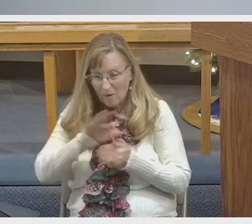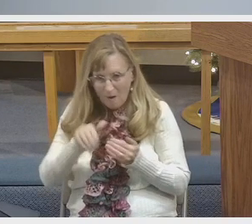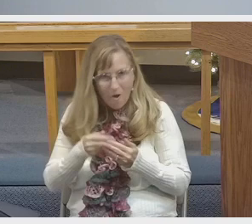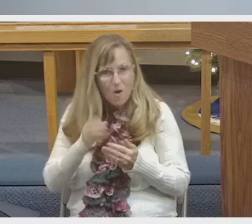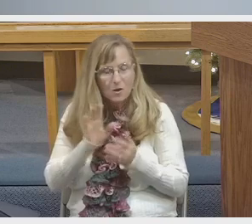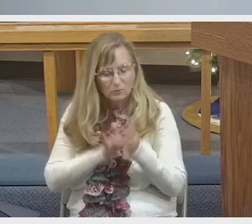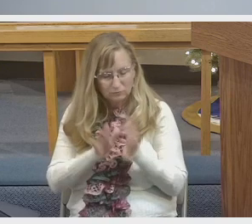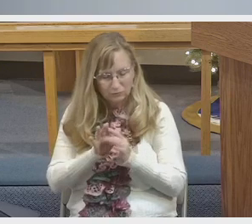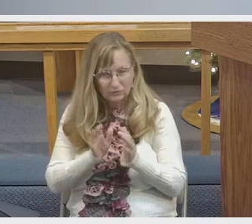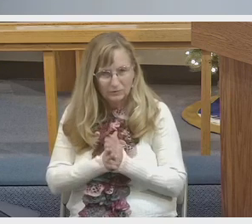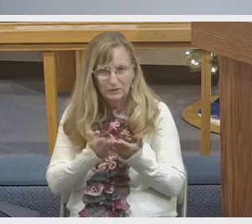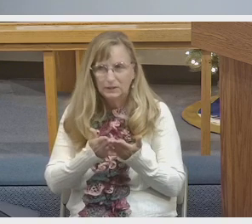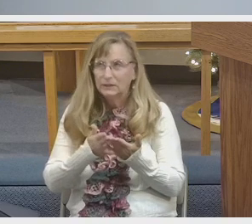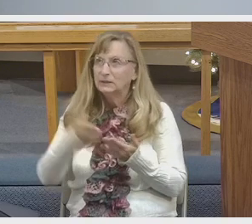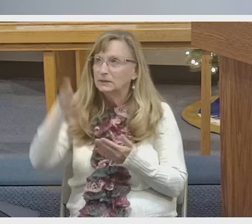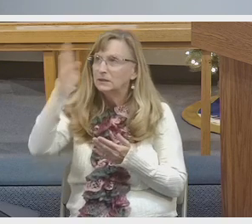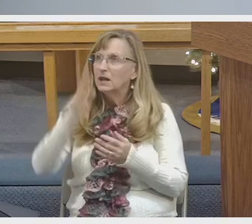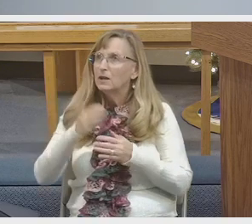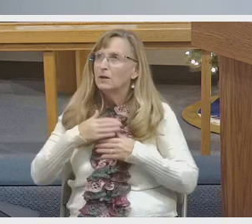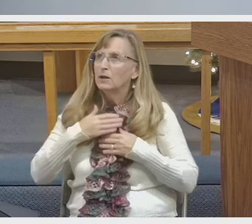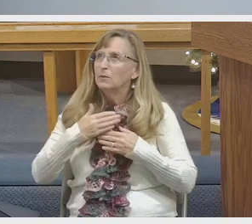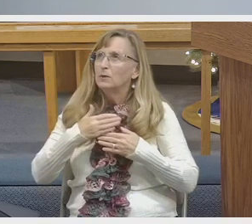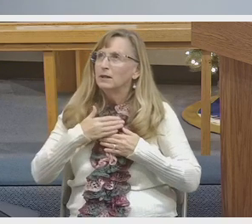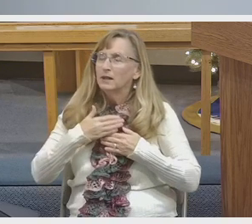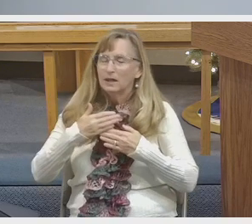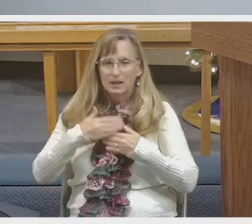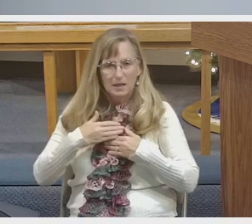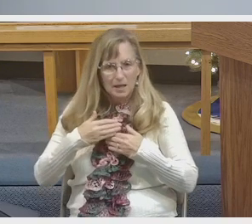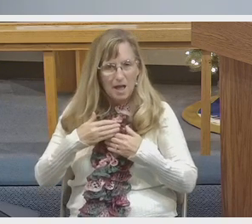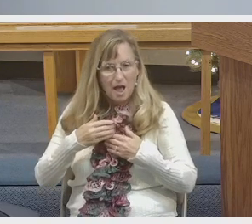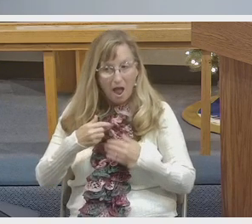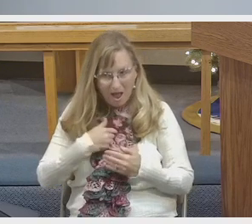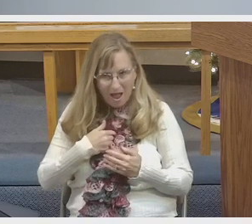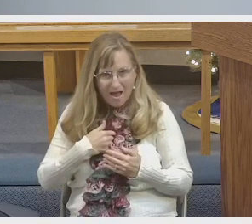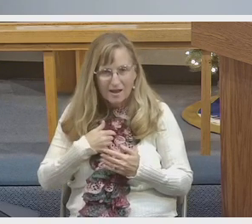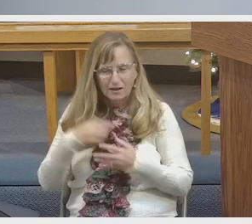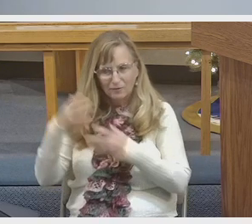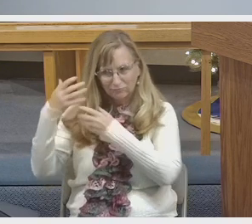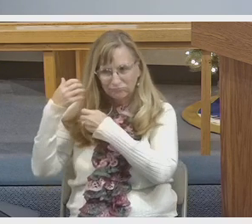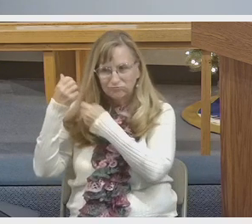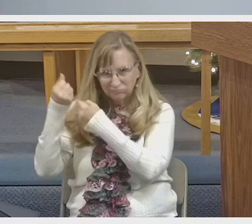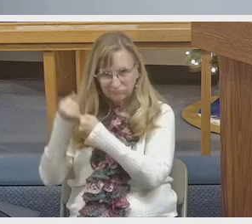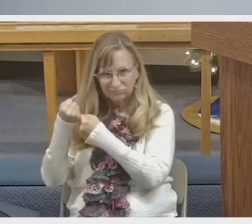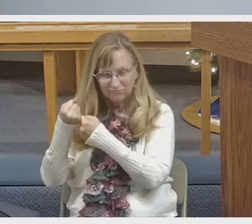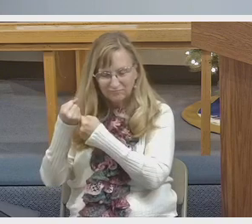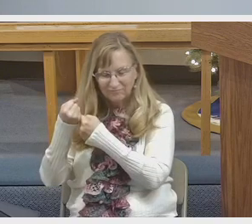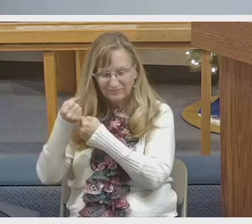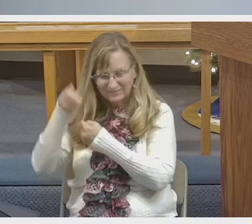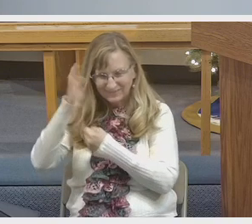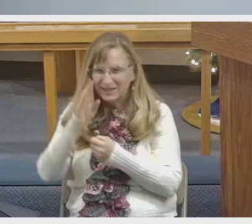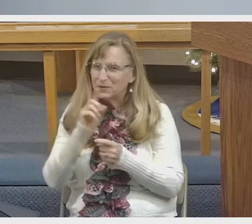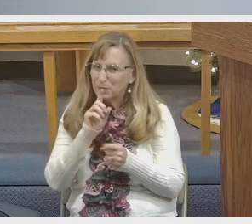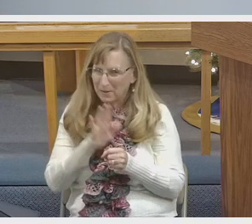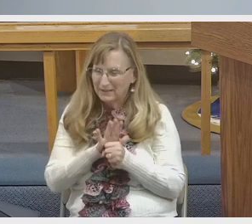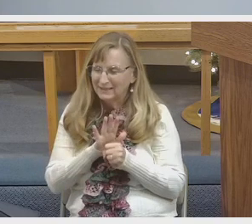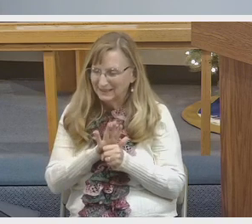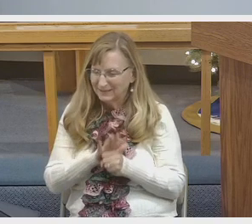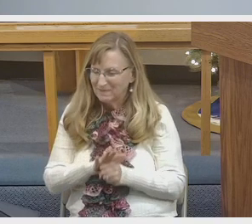is God-breathed. And therefore, I can be confident in God's promises.